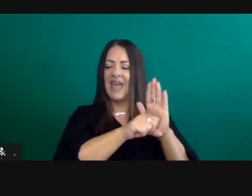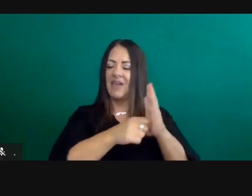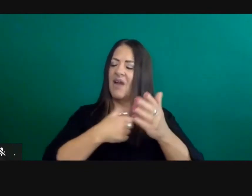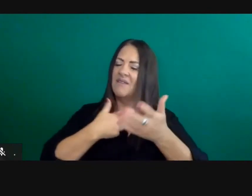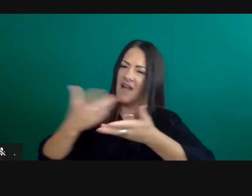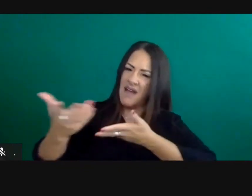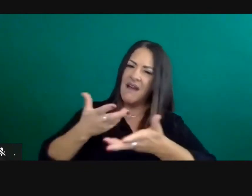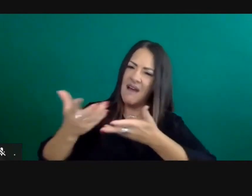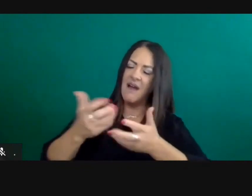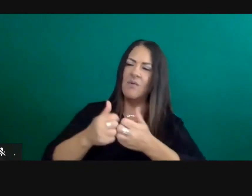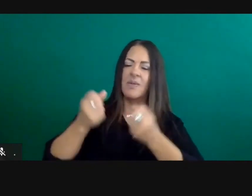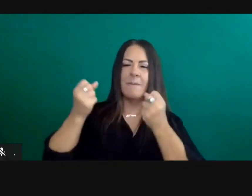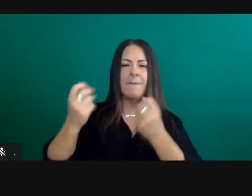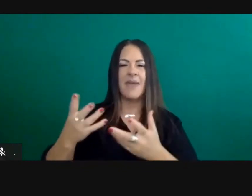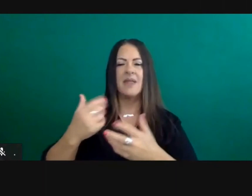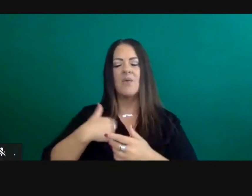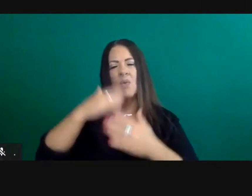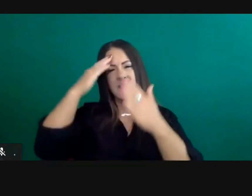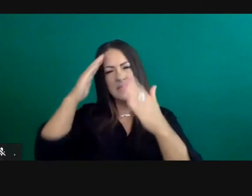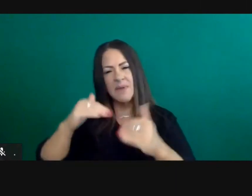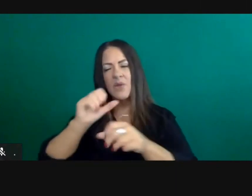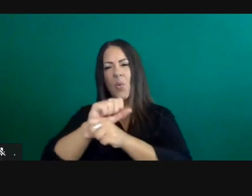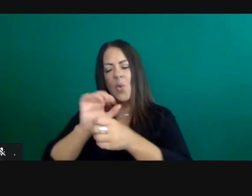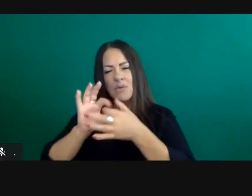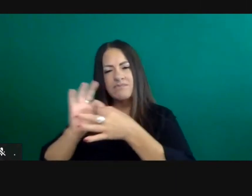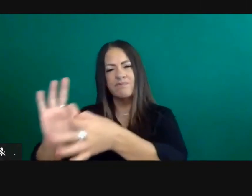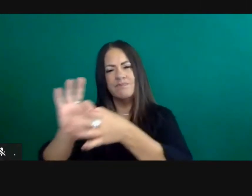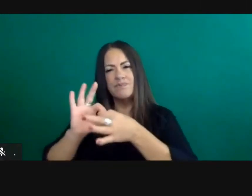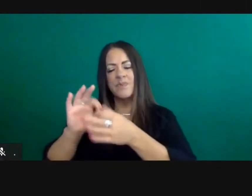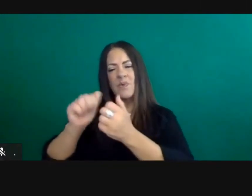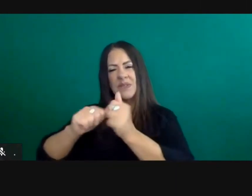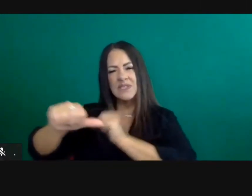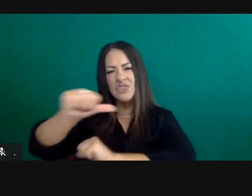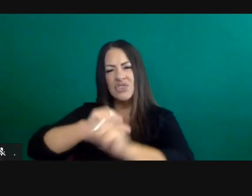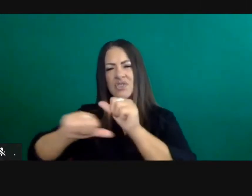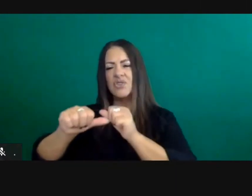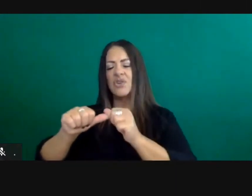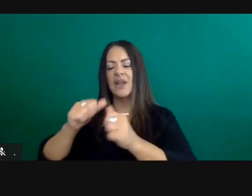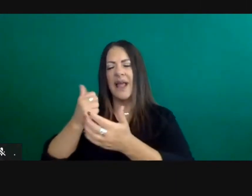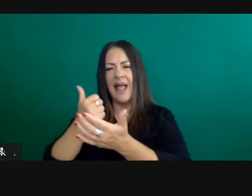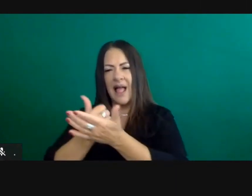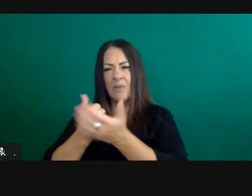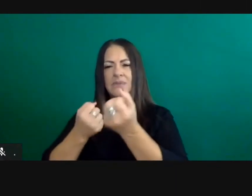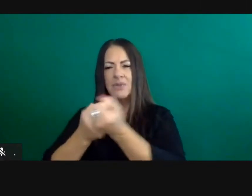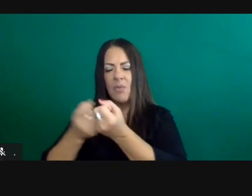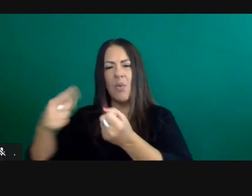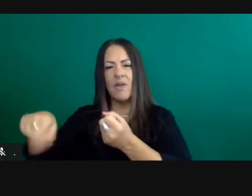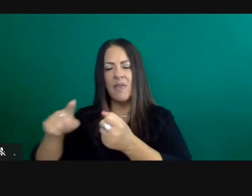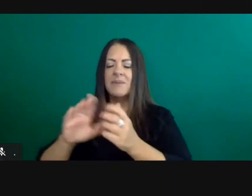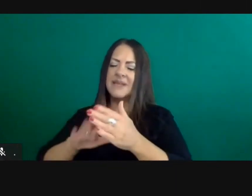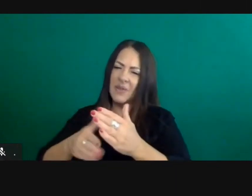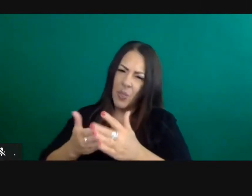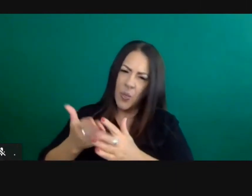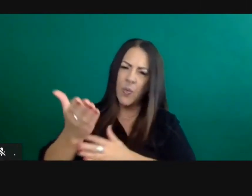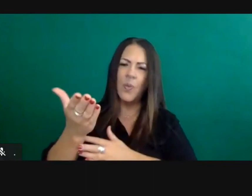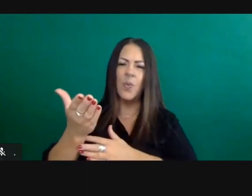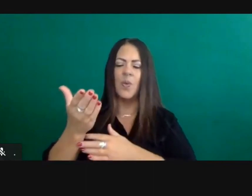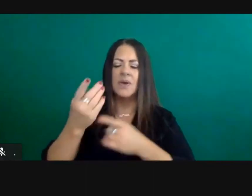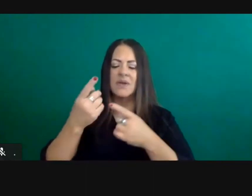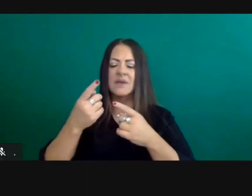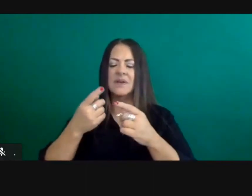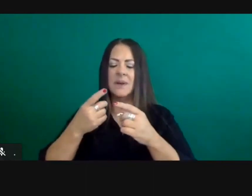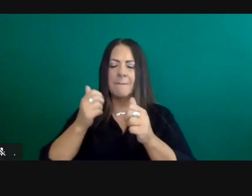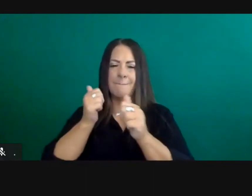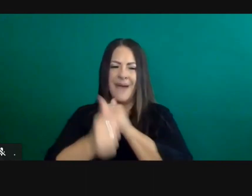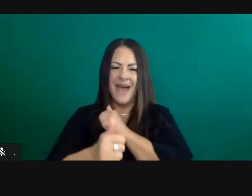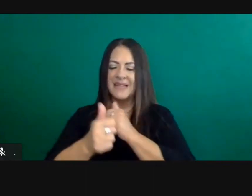but we expect that we'll be able to continue to work with them to make sure that we get through this and we get through the fall and winter and